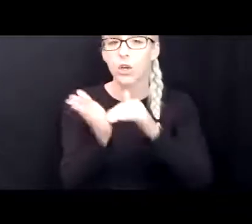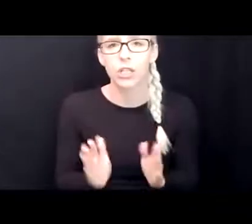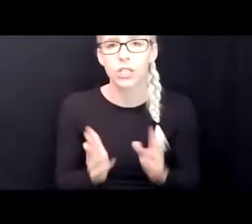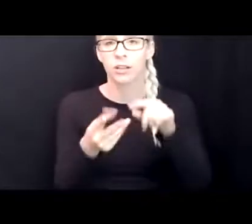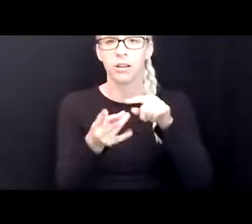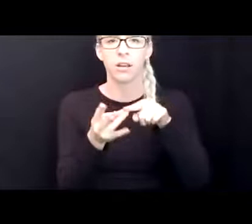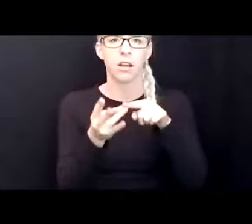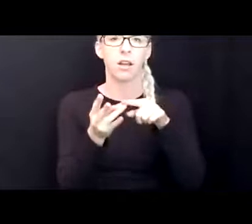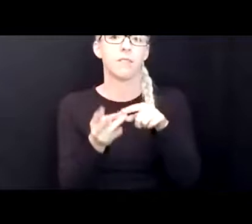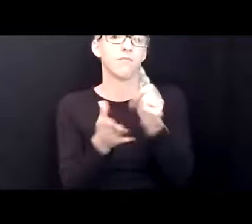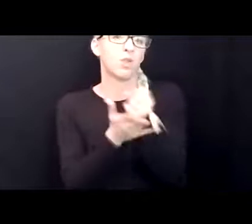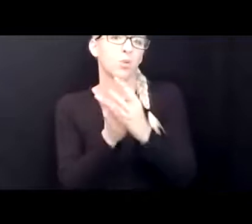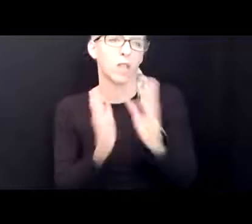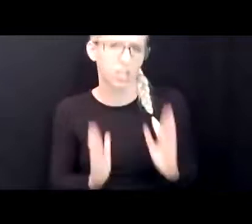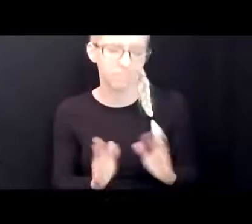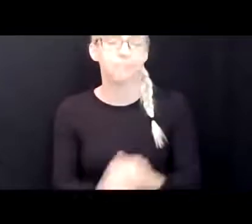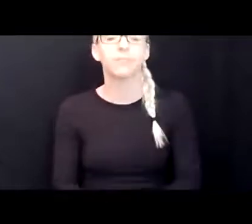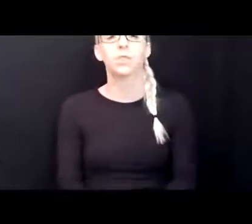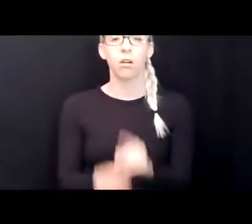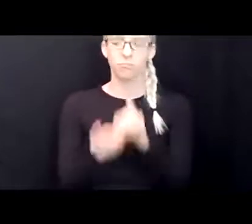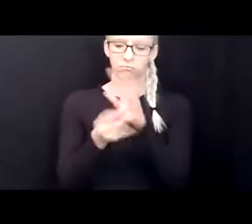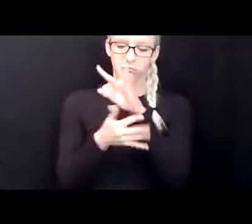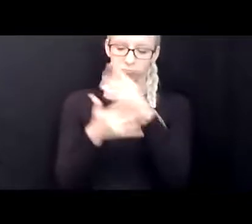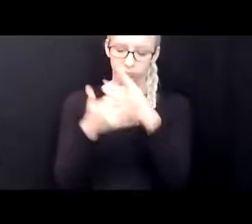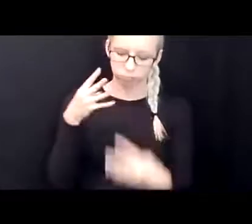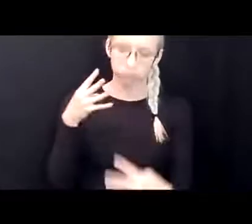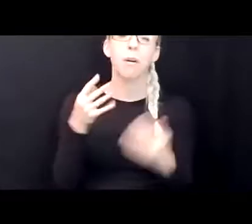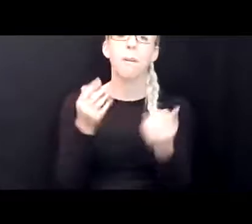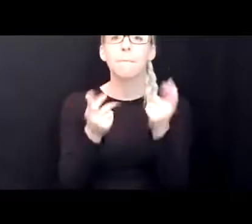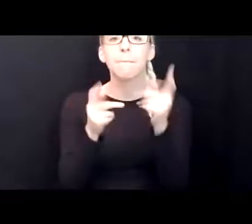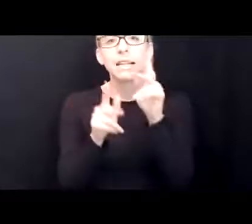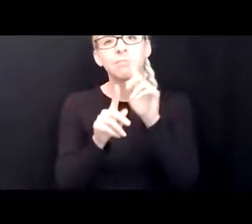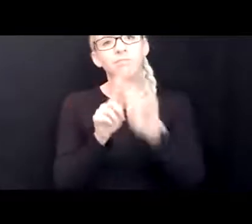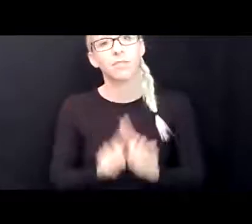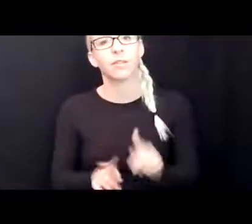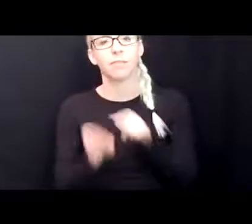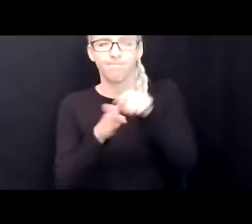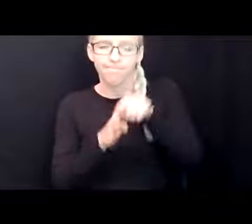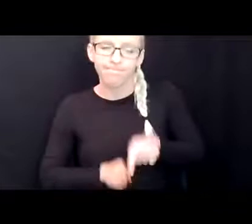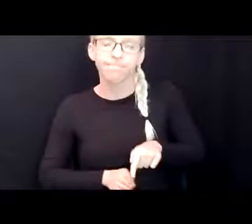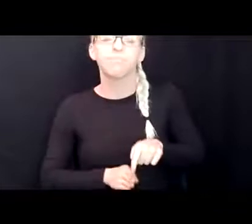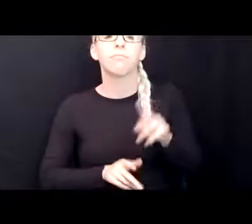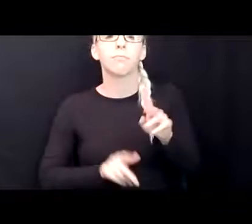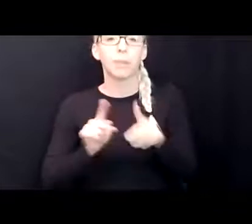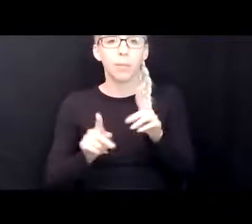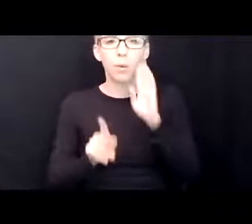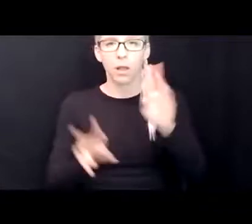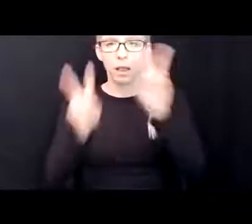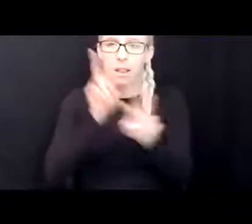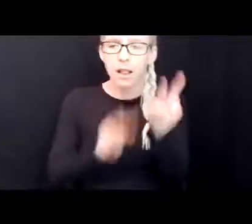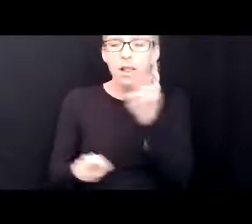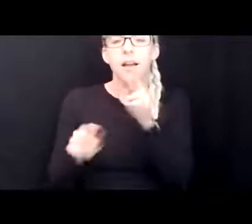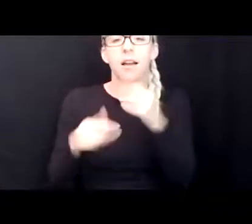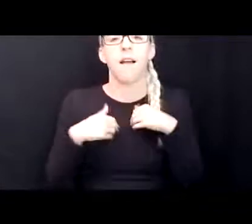different disciplines that are all evaluating this individual from slightly different perspectives. And they're going to file a written report